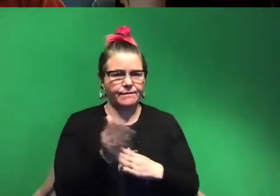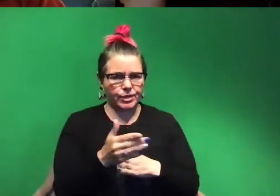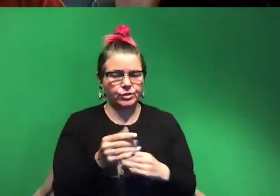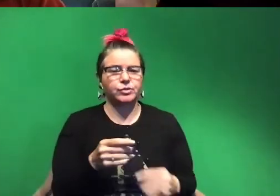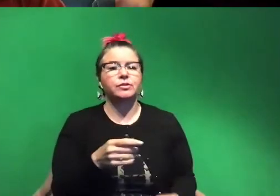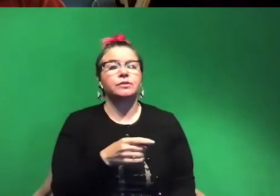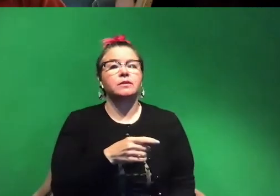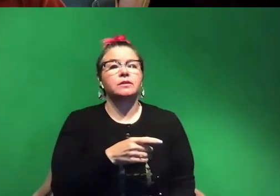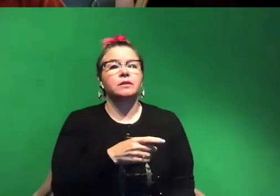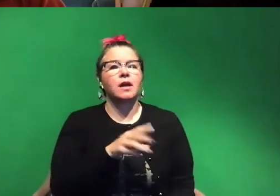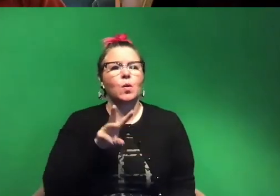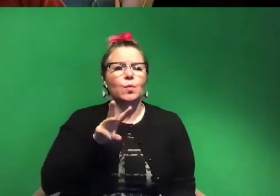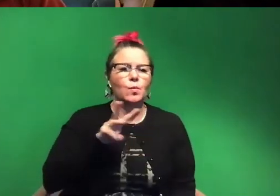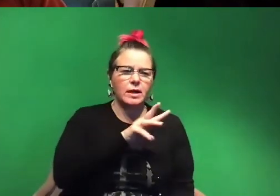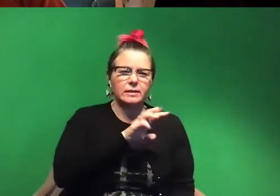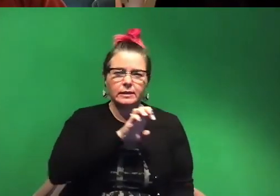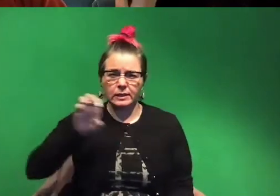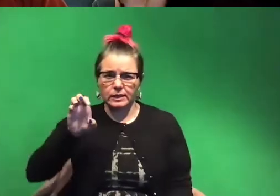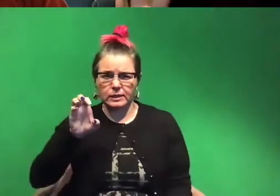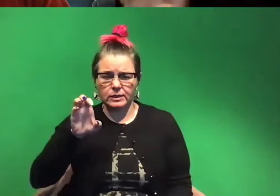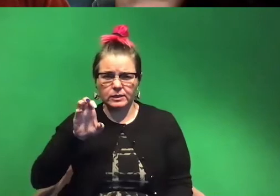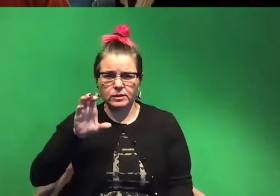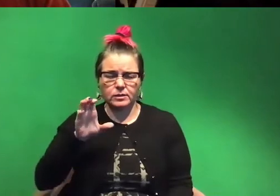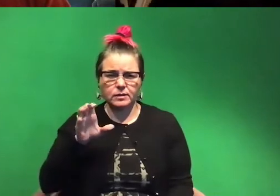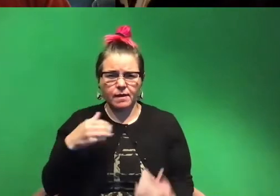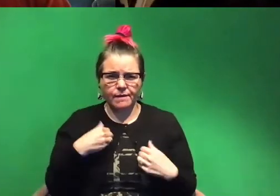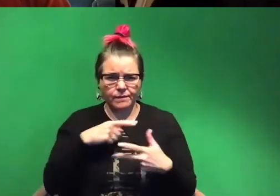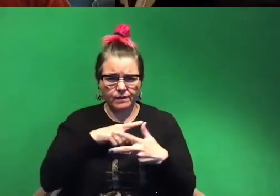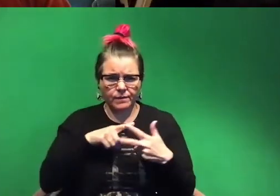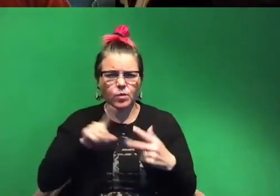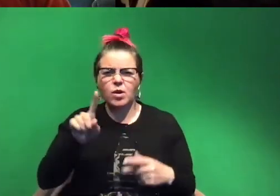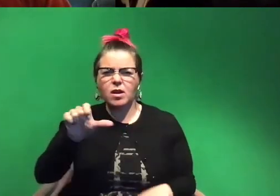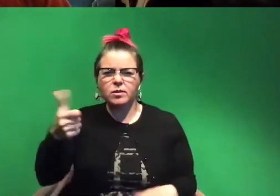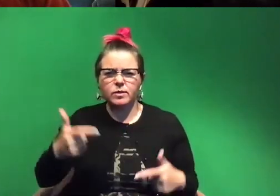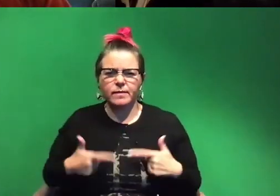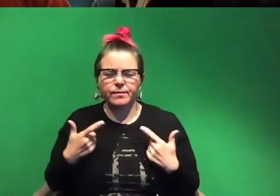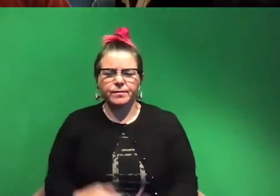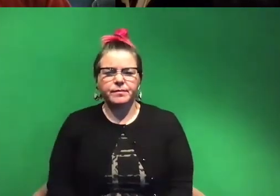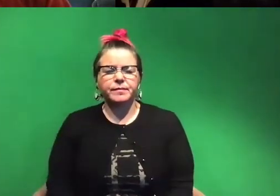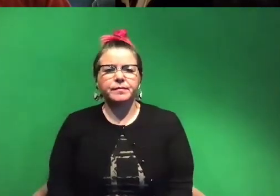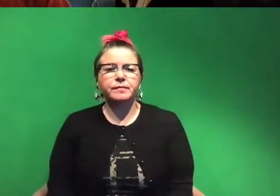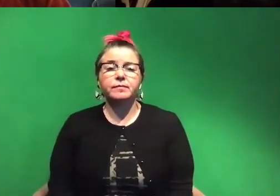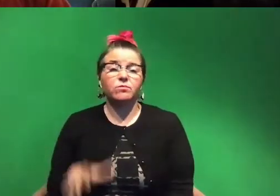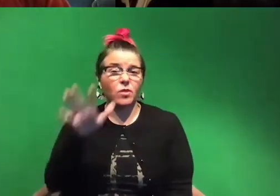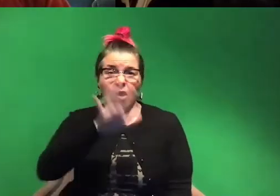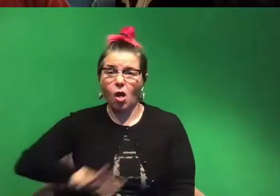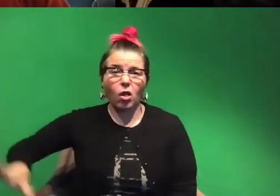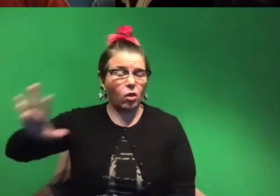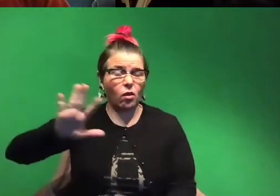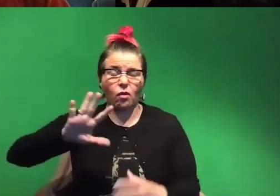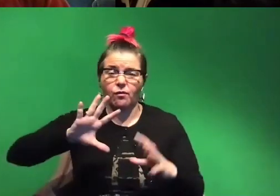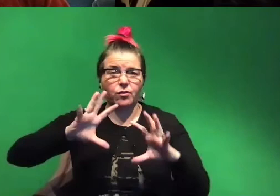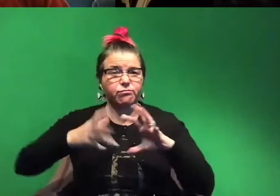are West Coast and East Coast hagfish. Where else do they live? They're all over the globe. So I think